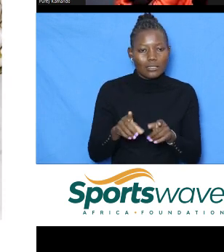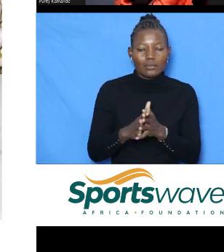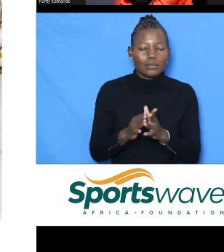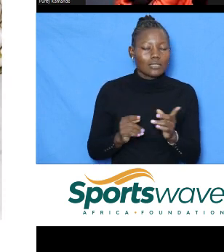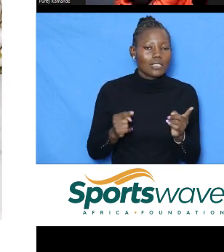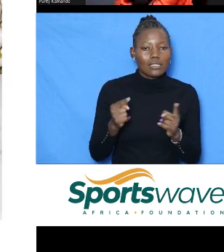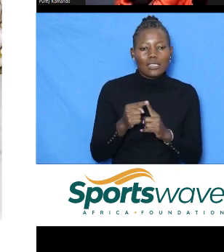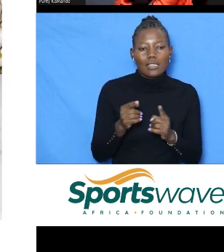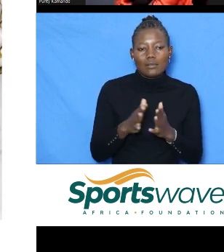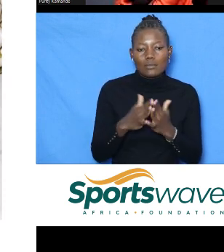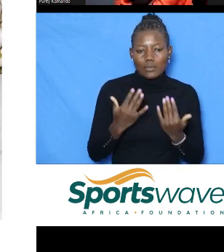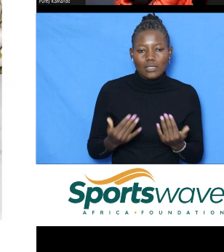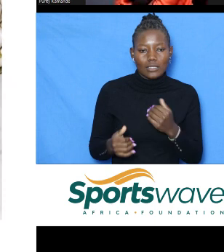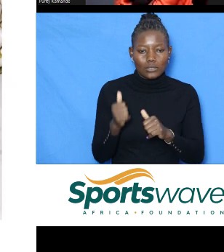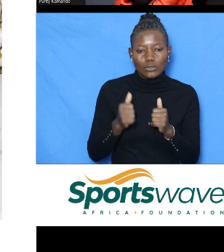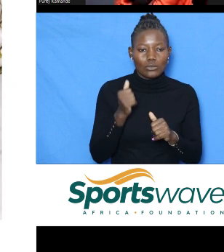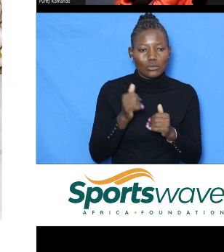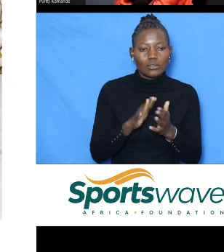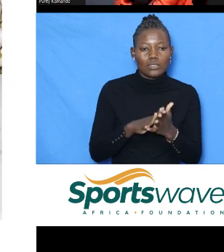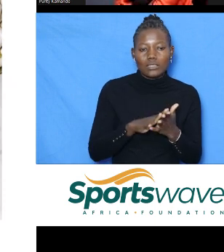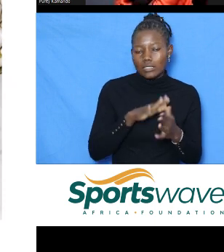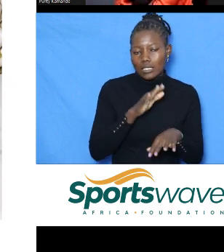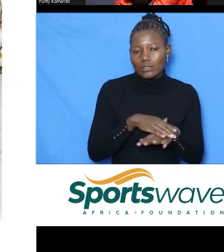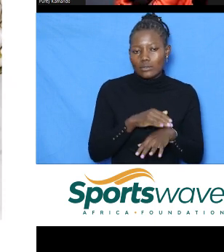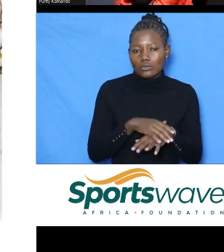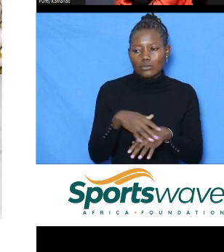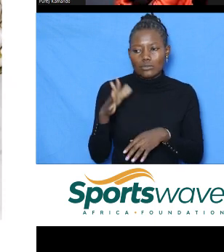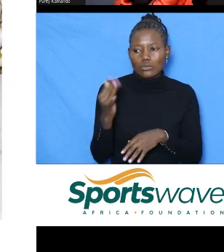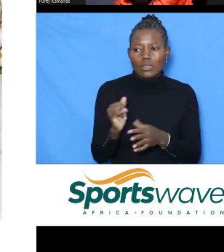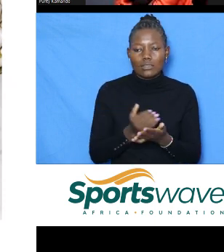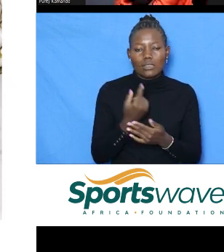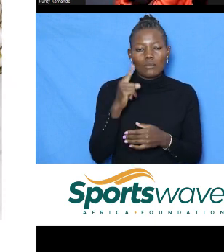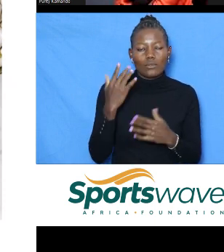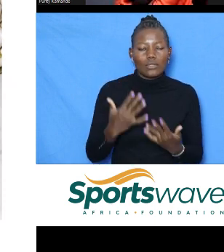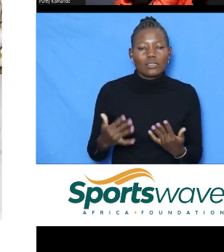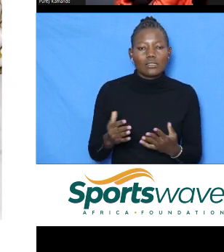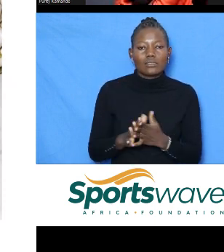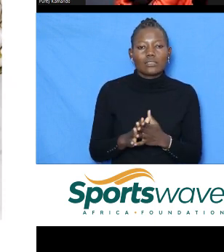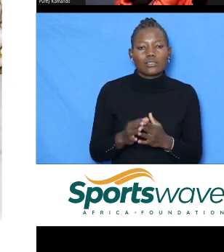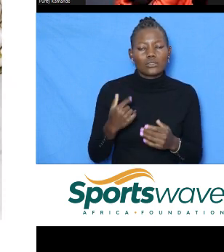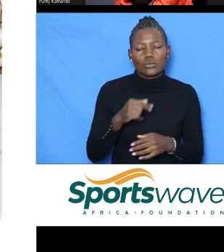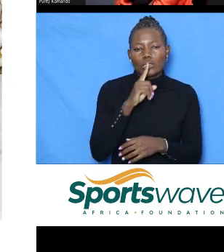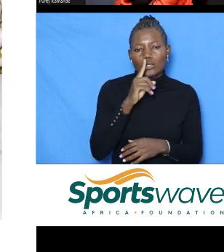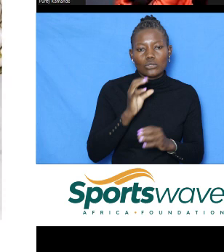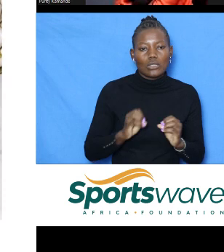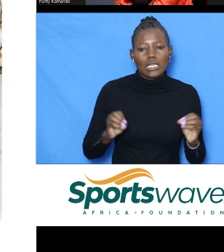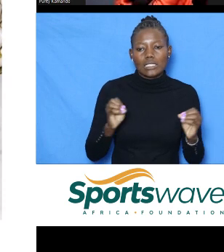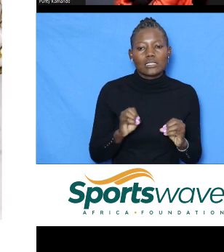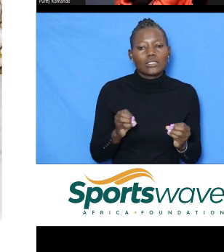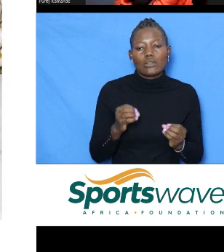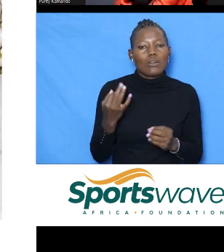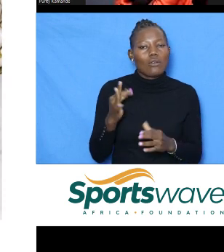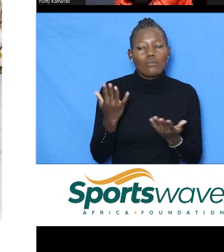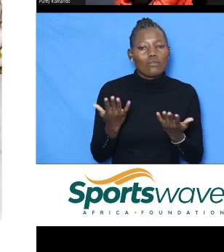that are independently certified. So because some of these supplements, we are not too sure of where